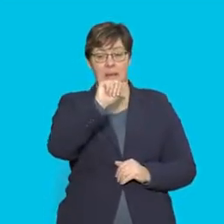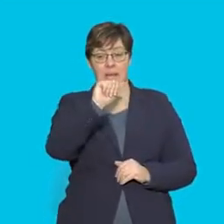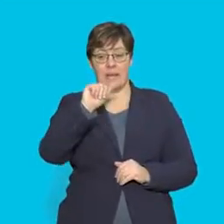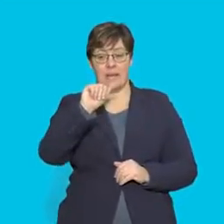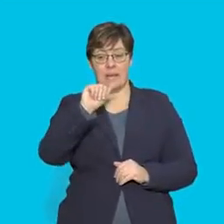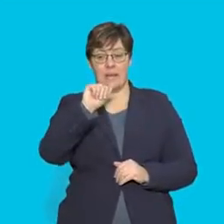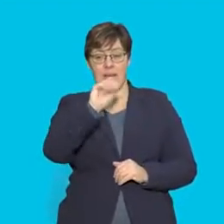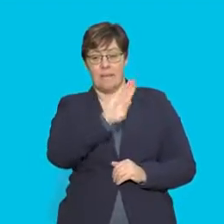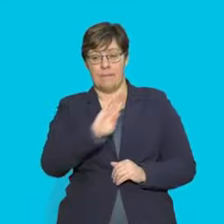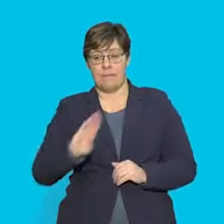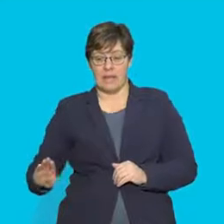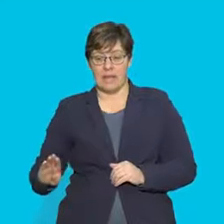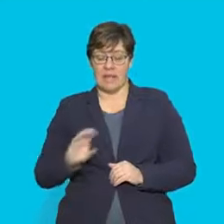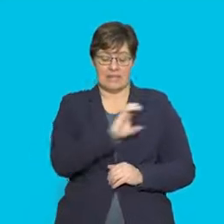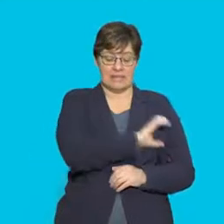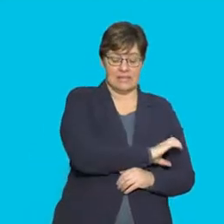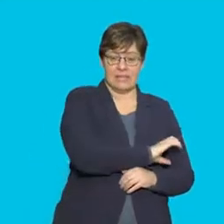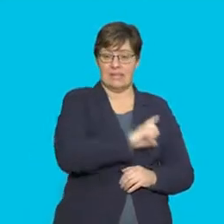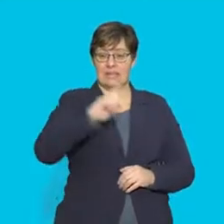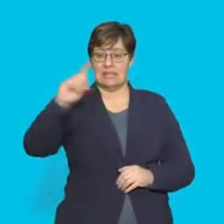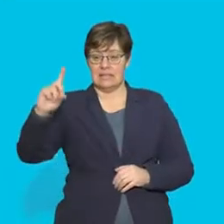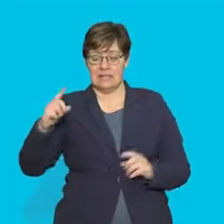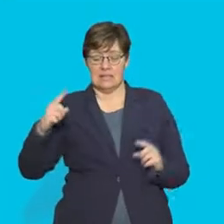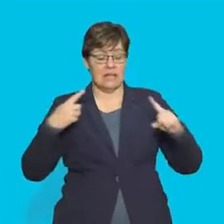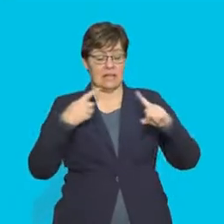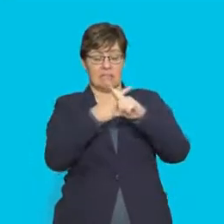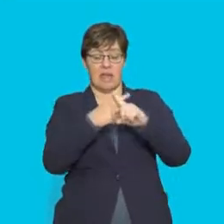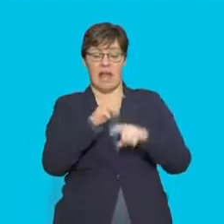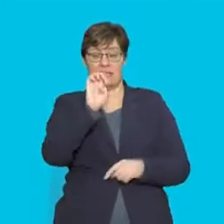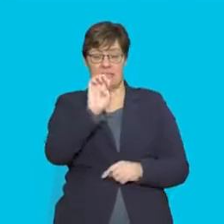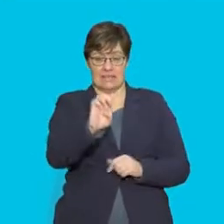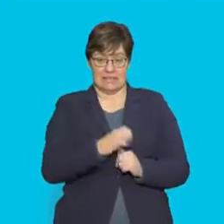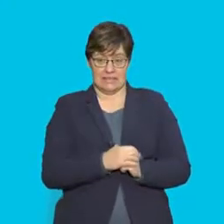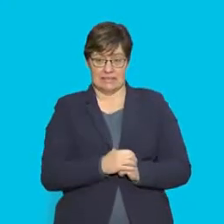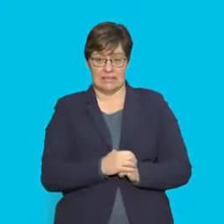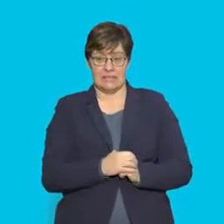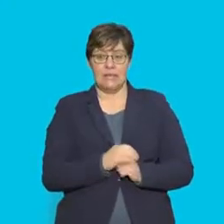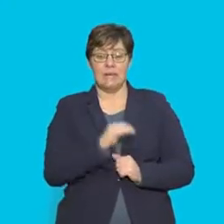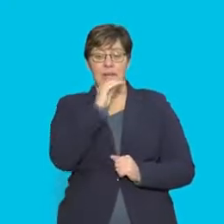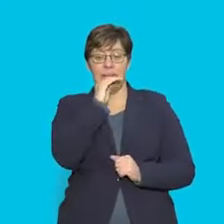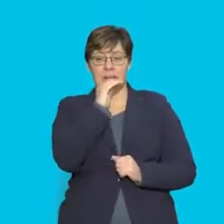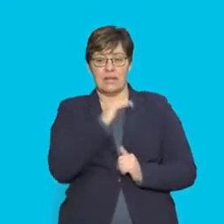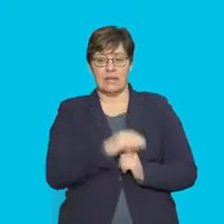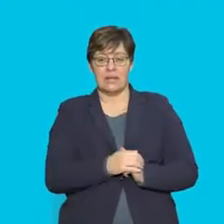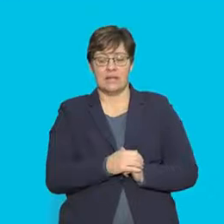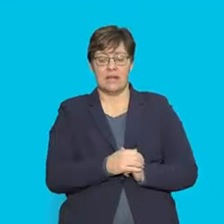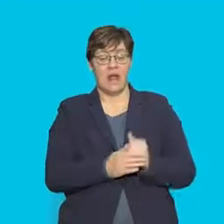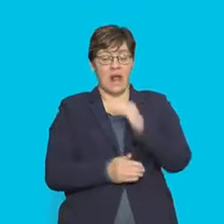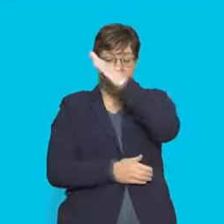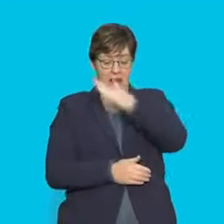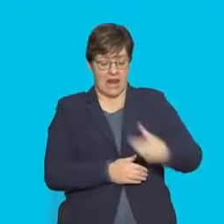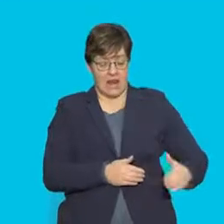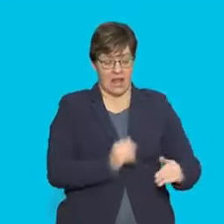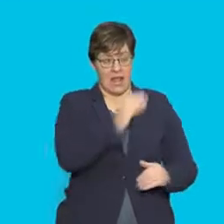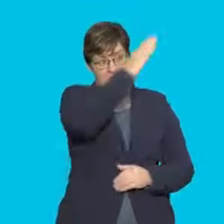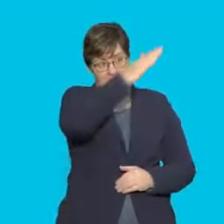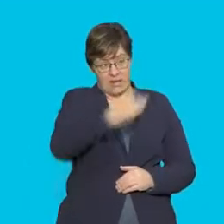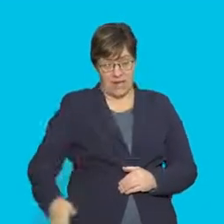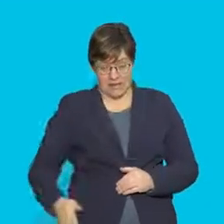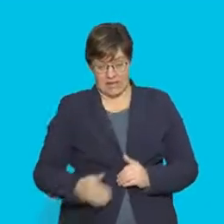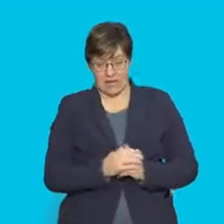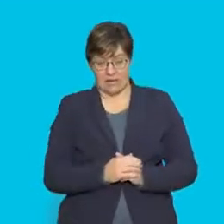D intersect at E, what does that mean? It means that these are straight lines,